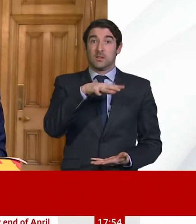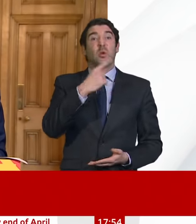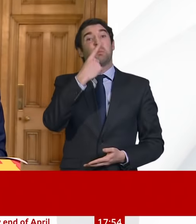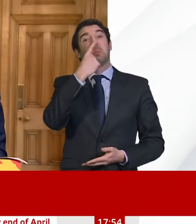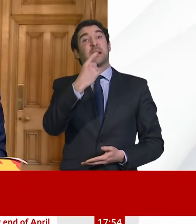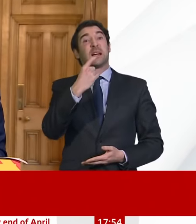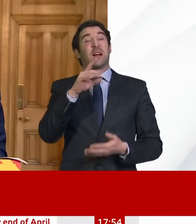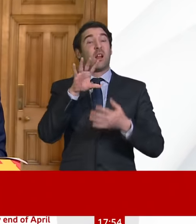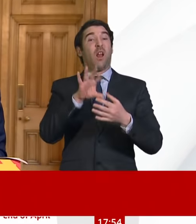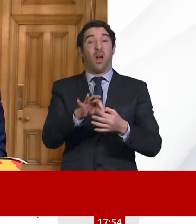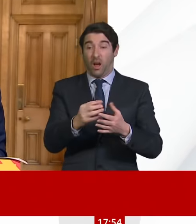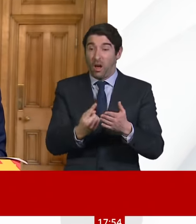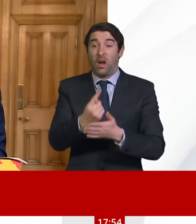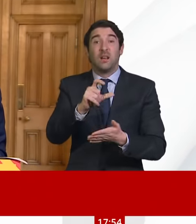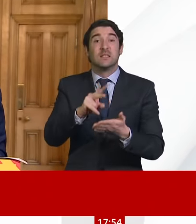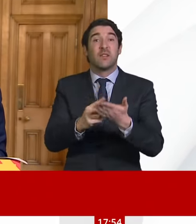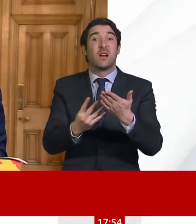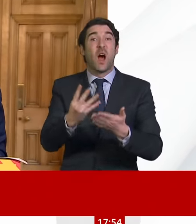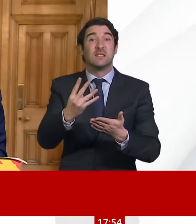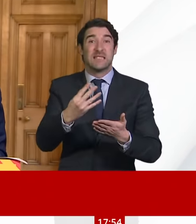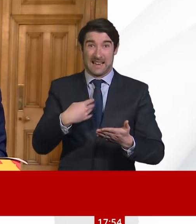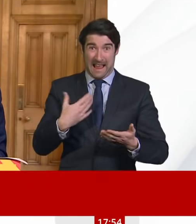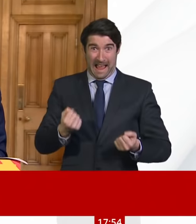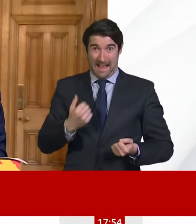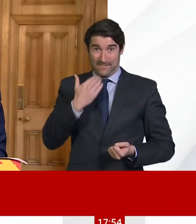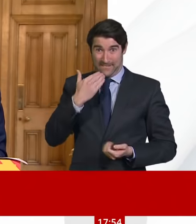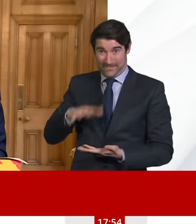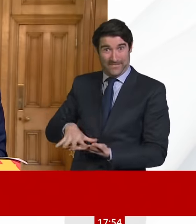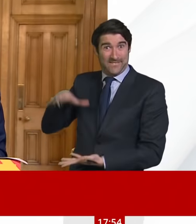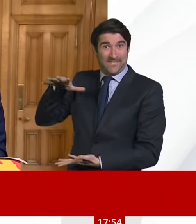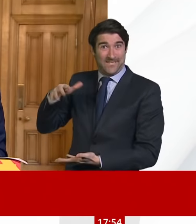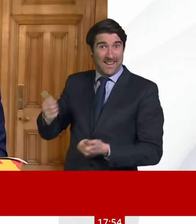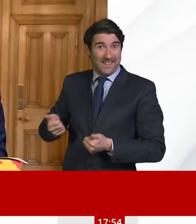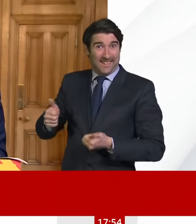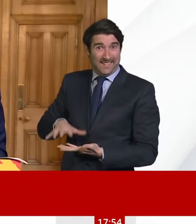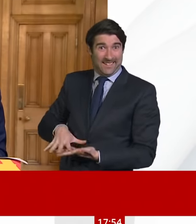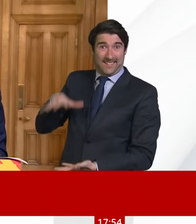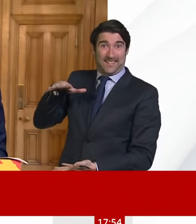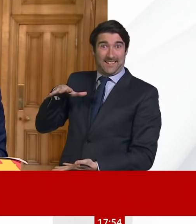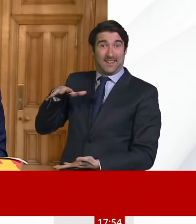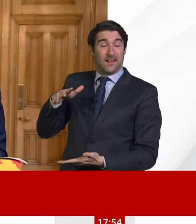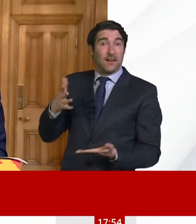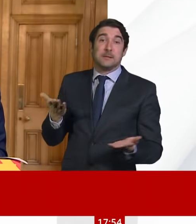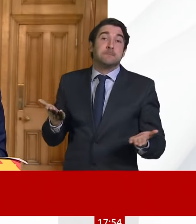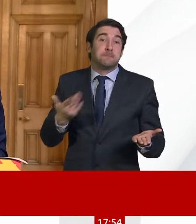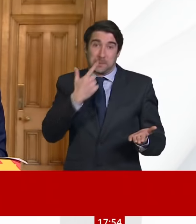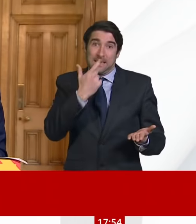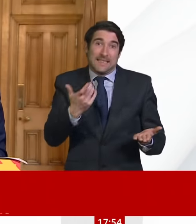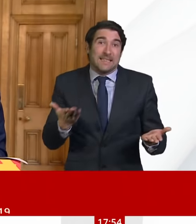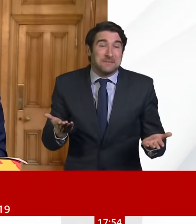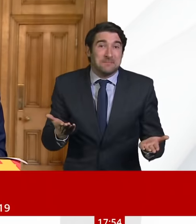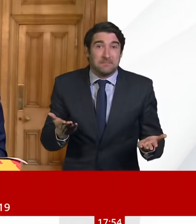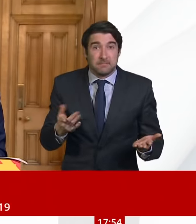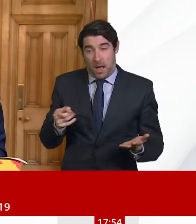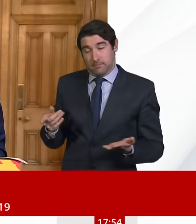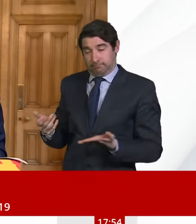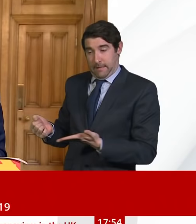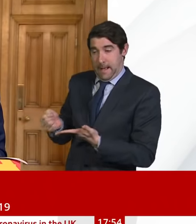question today. So whilst we, of course, with the lockdowns around the